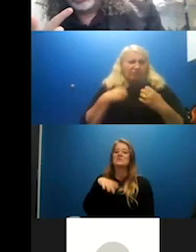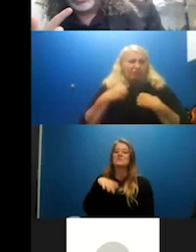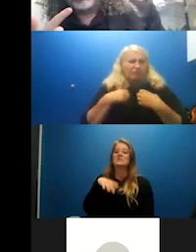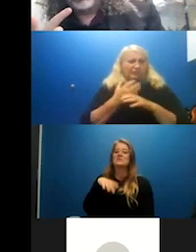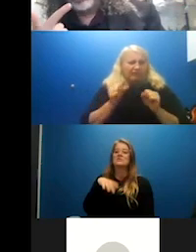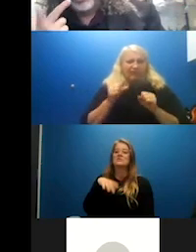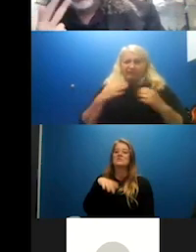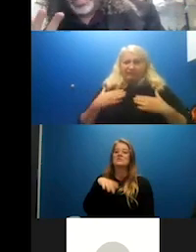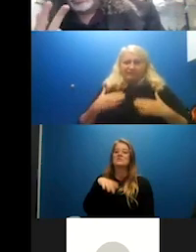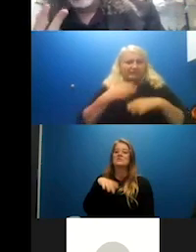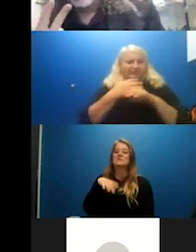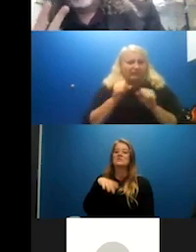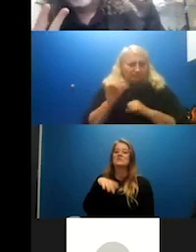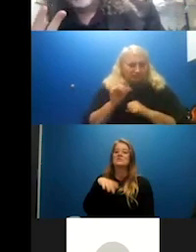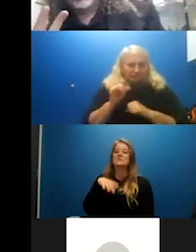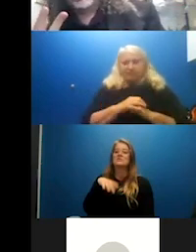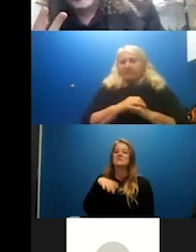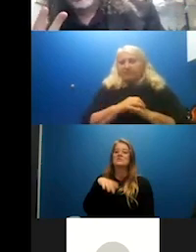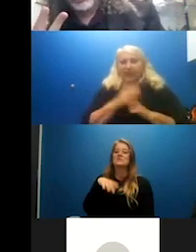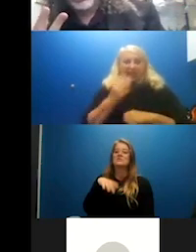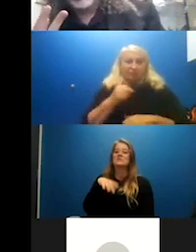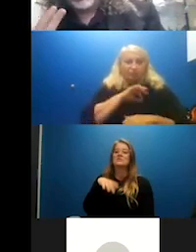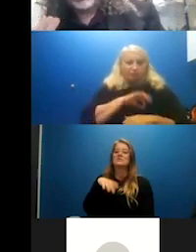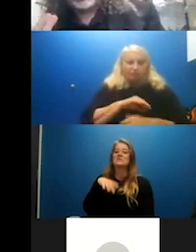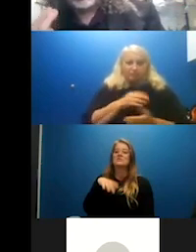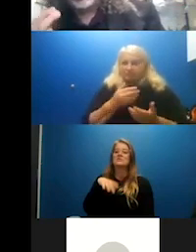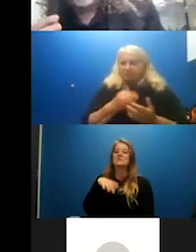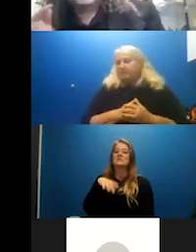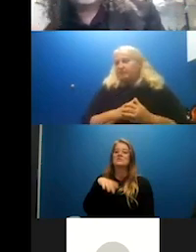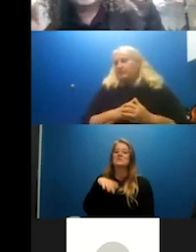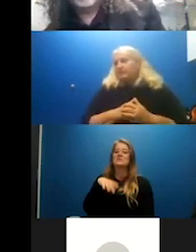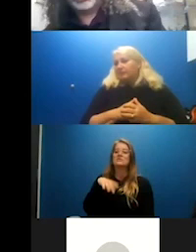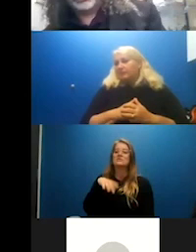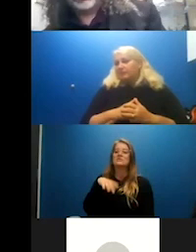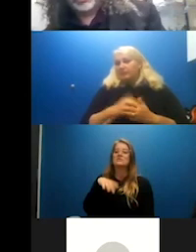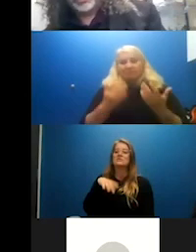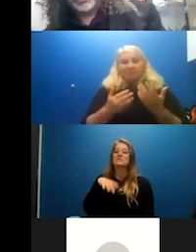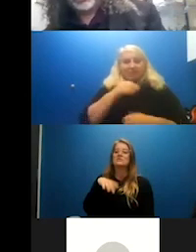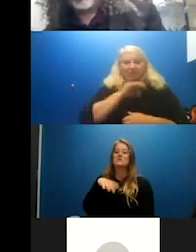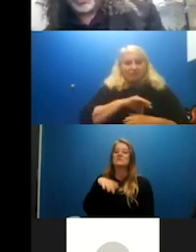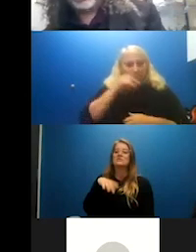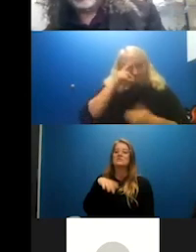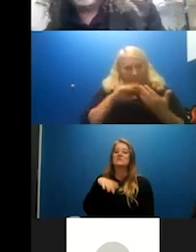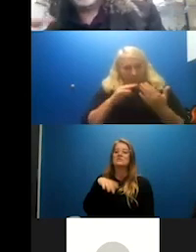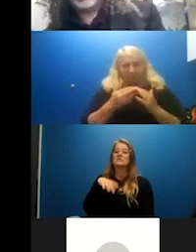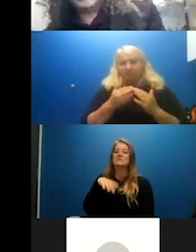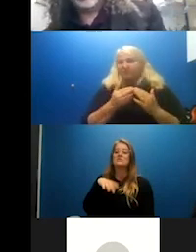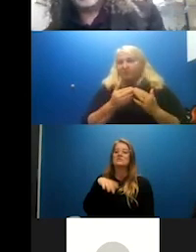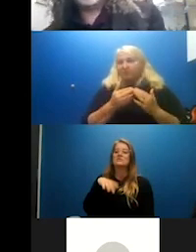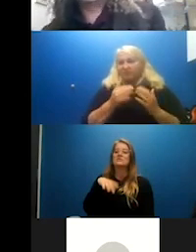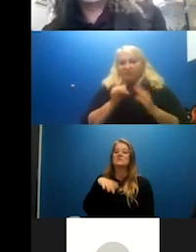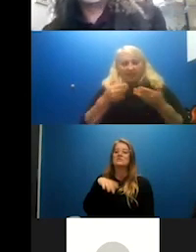physically safe, and useful in terms that are useful for the community so they